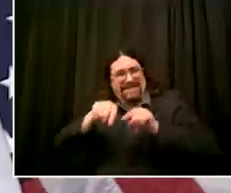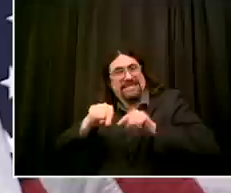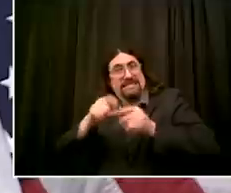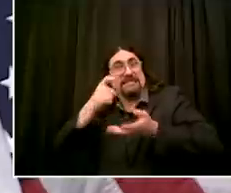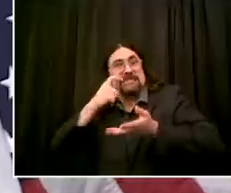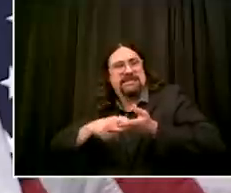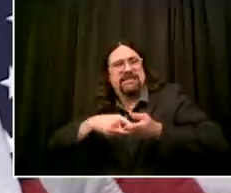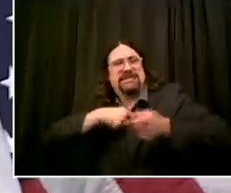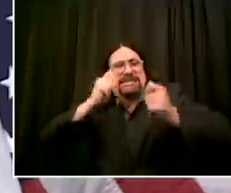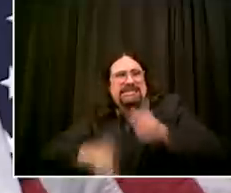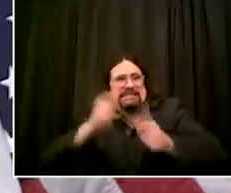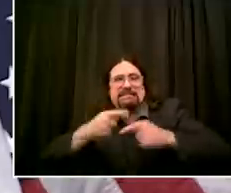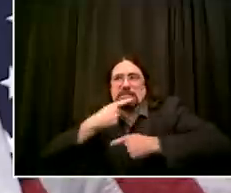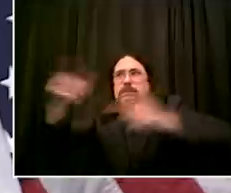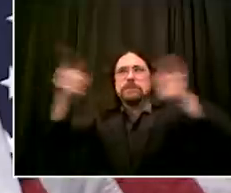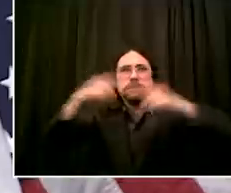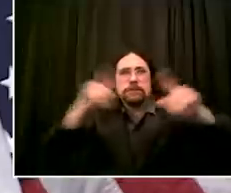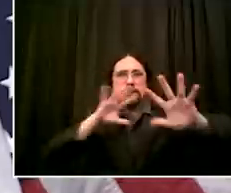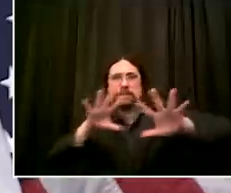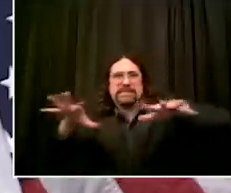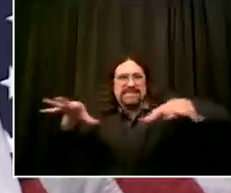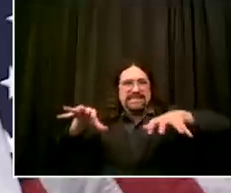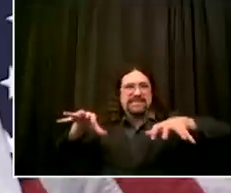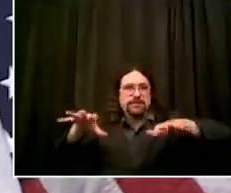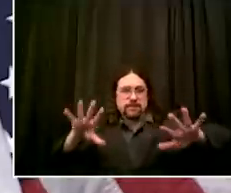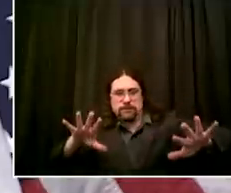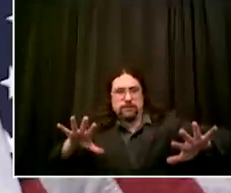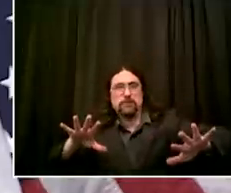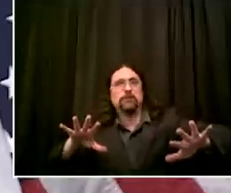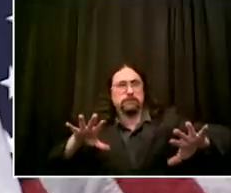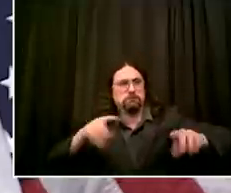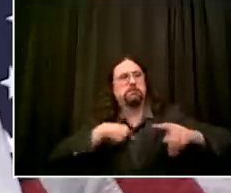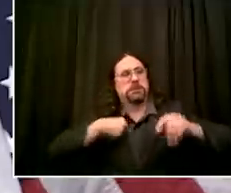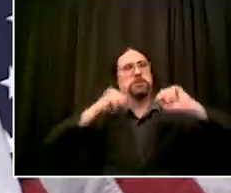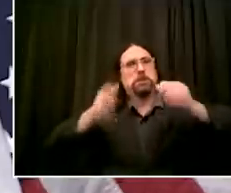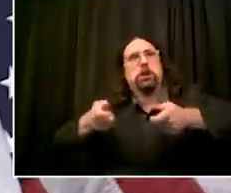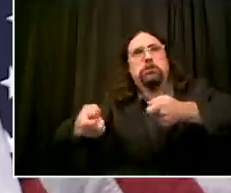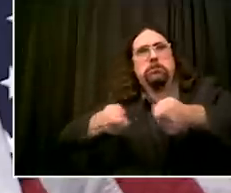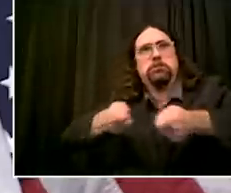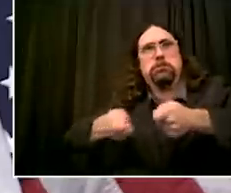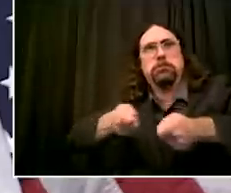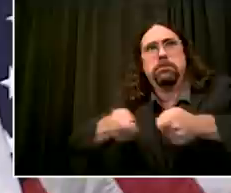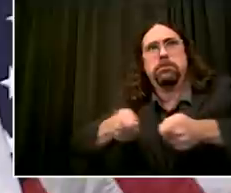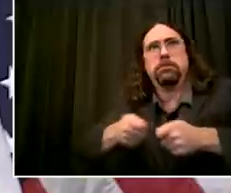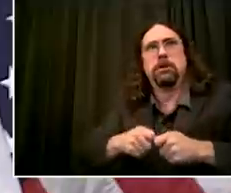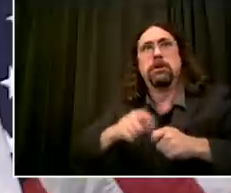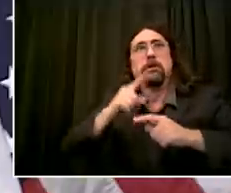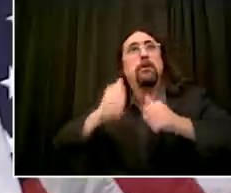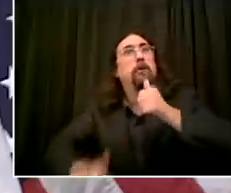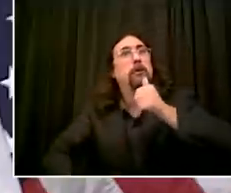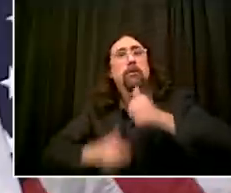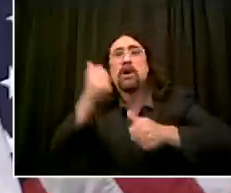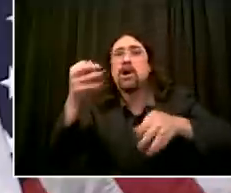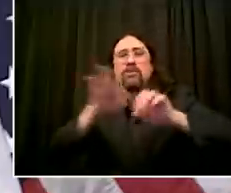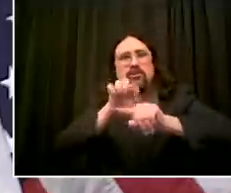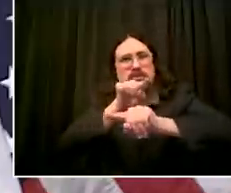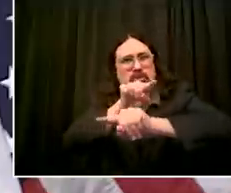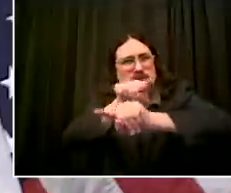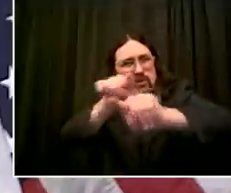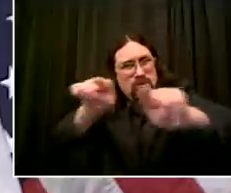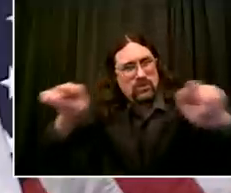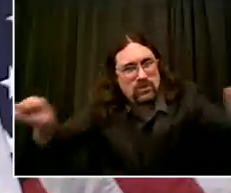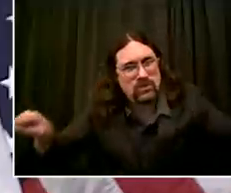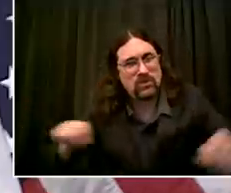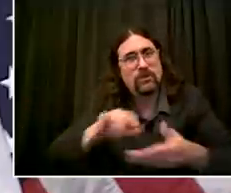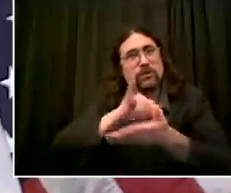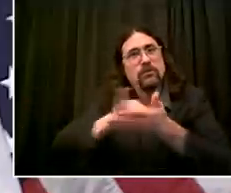of discipline from New Yorkers. The initial industries that are opening come with certain advantage. Construction's mainly outdoors. Manufacturing, you can put